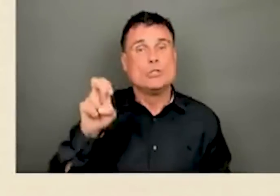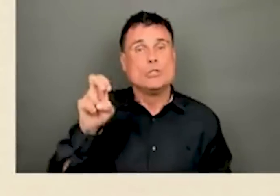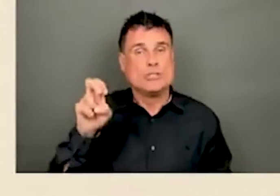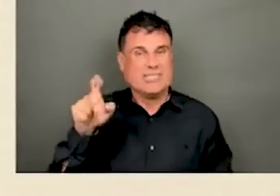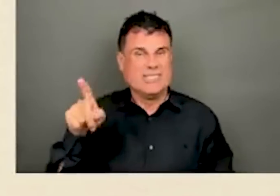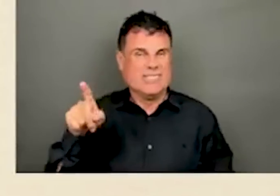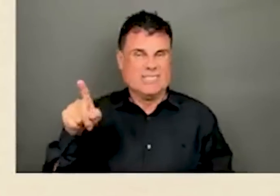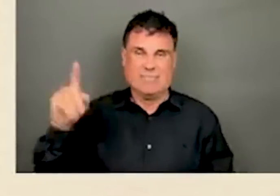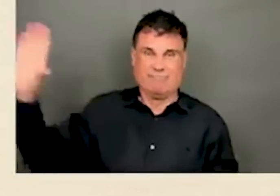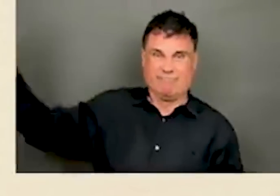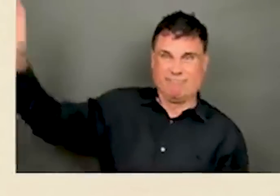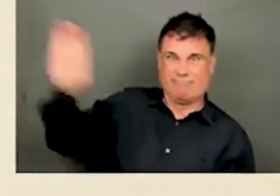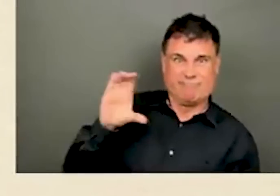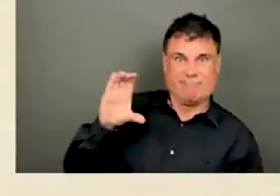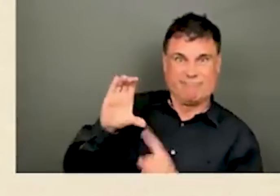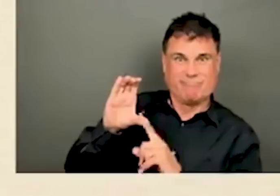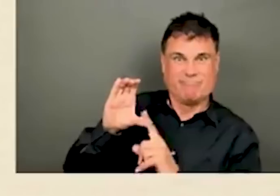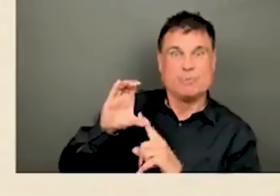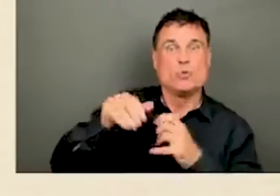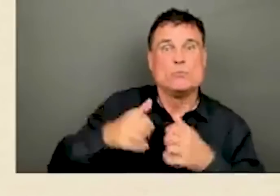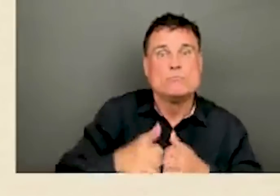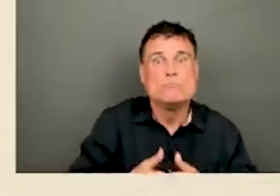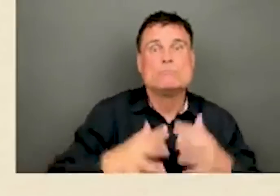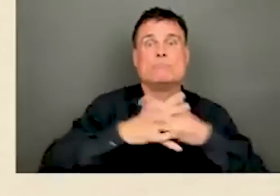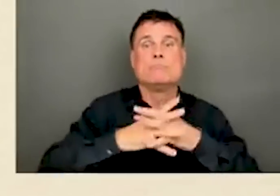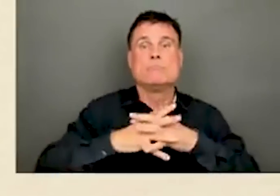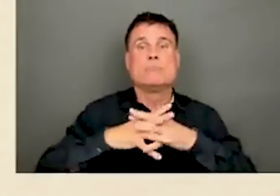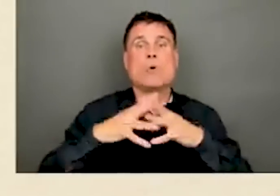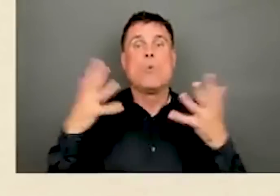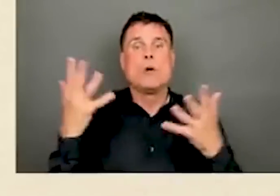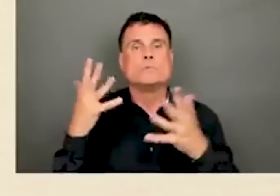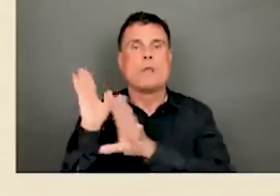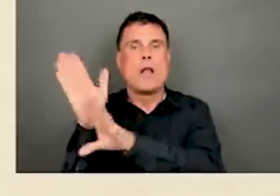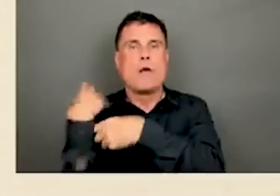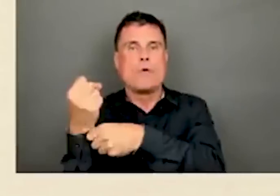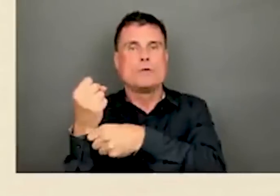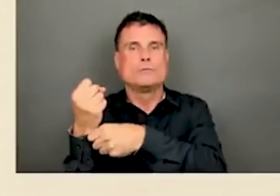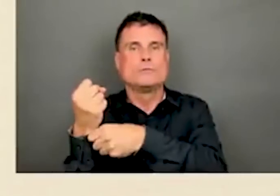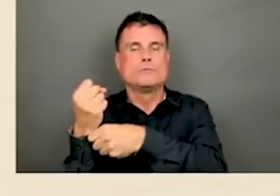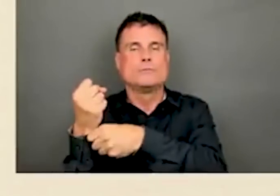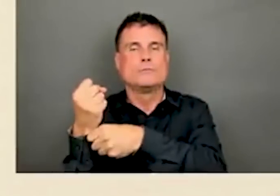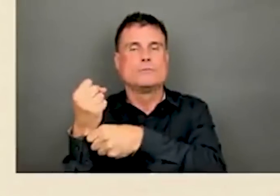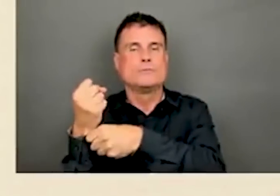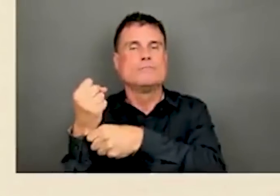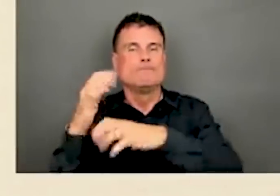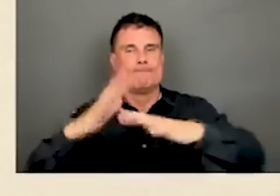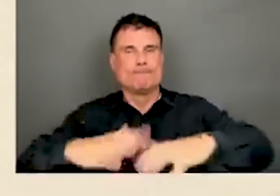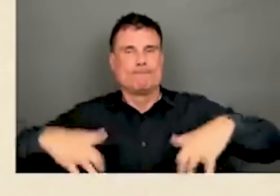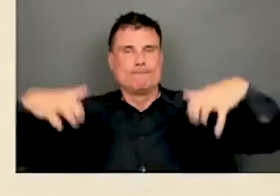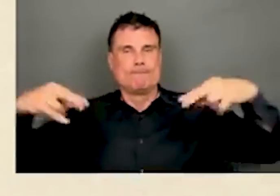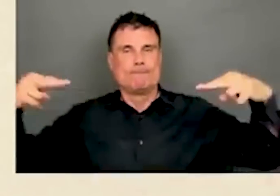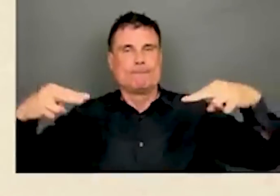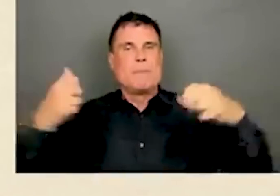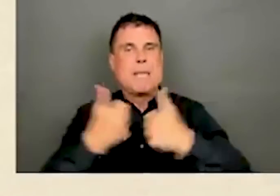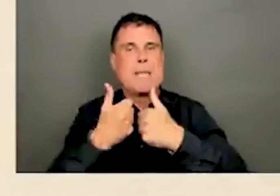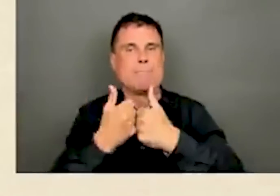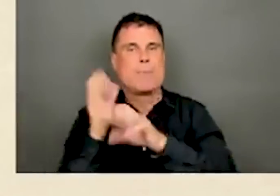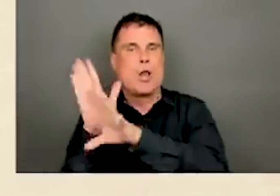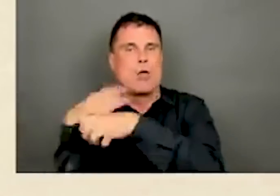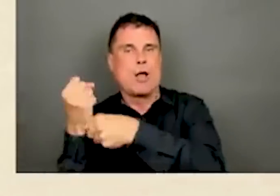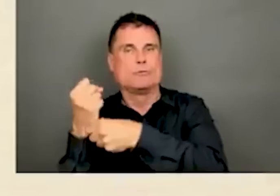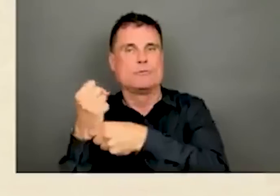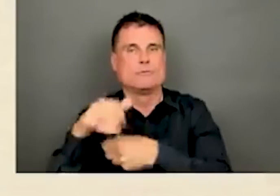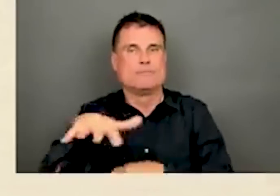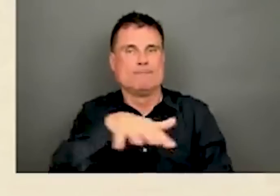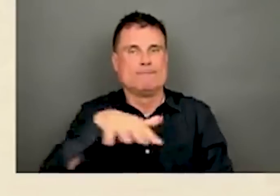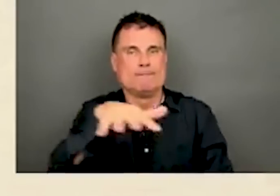kids and some Victoria Shamrocks that were out. So I want to engage with my community, Les. That's what I want to do. I